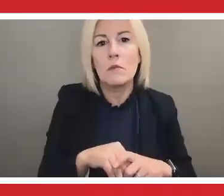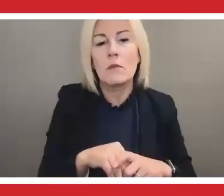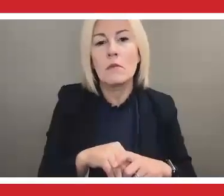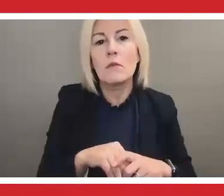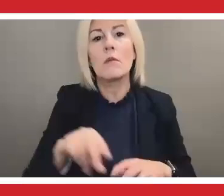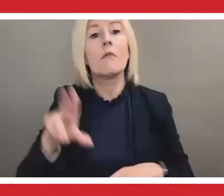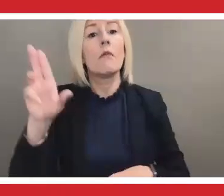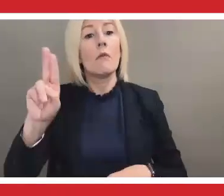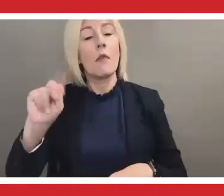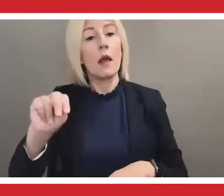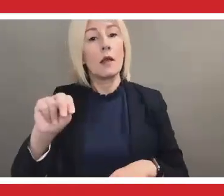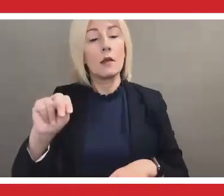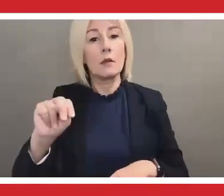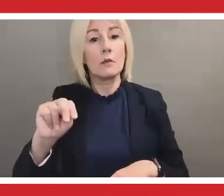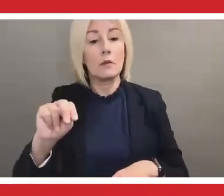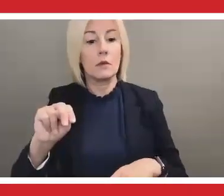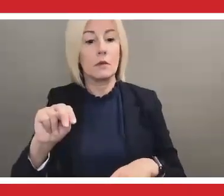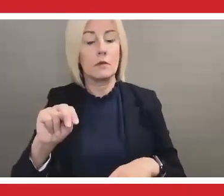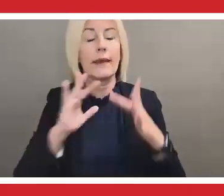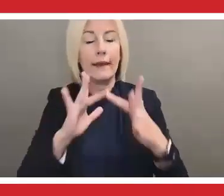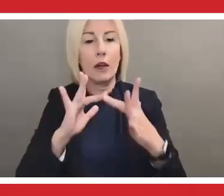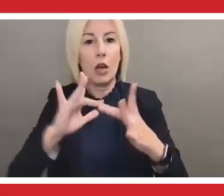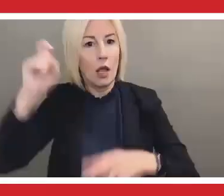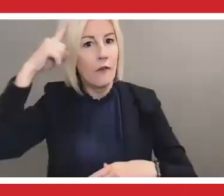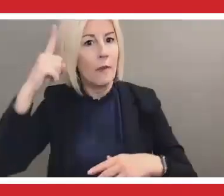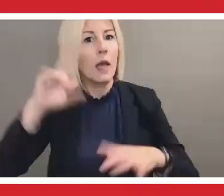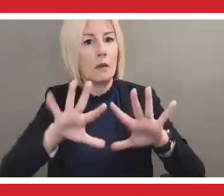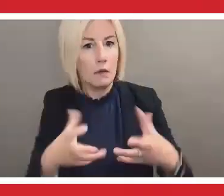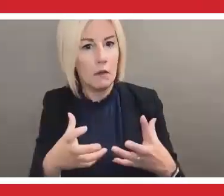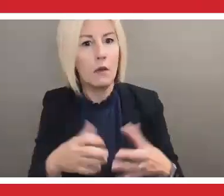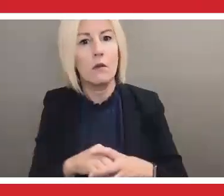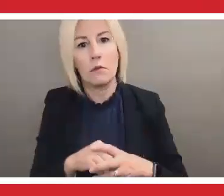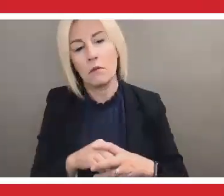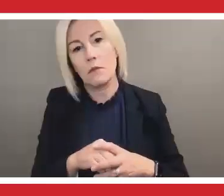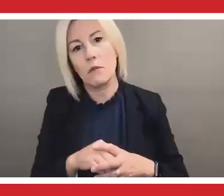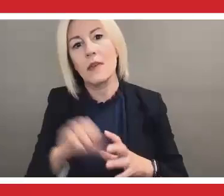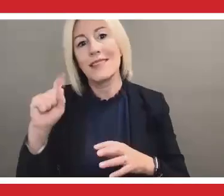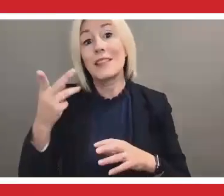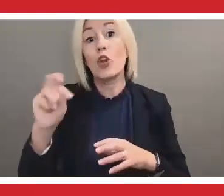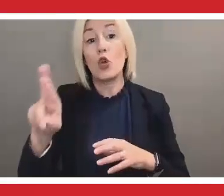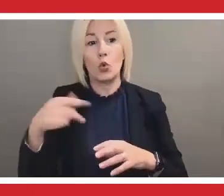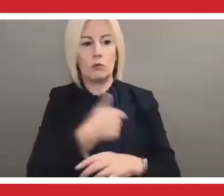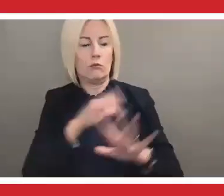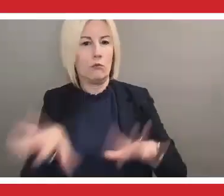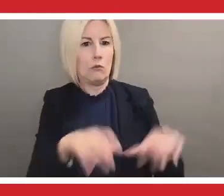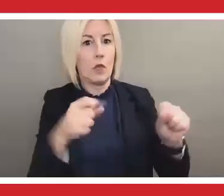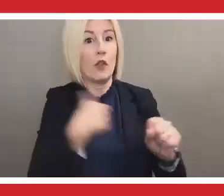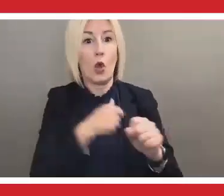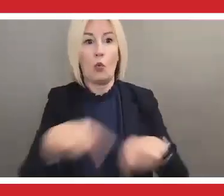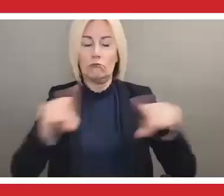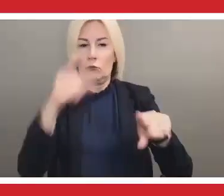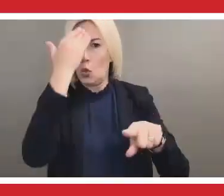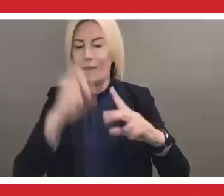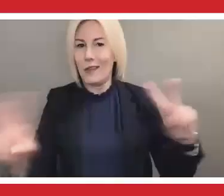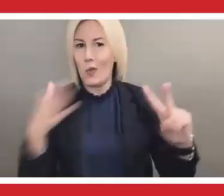United Nations Internet Governance Forum, the global multi-stakeholder platform we all know very well. At that